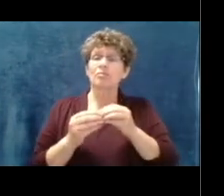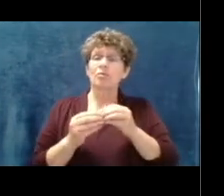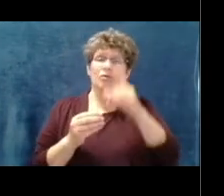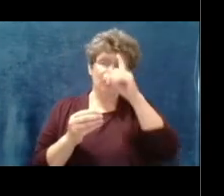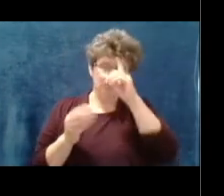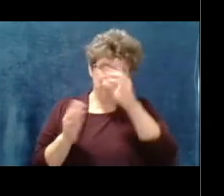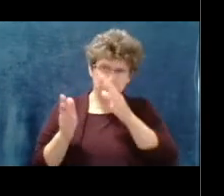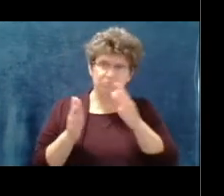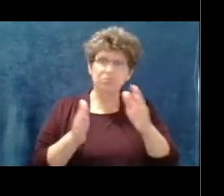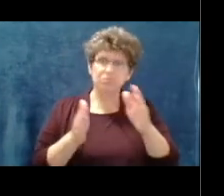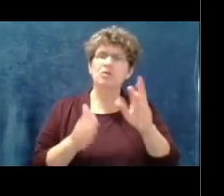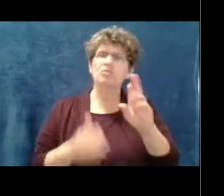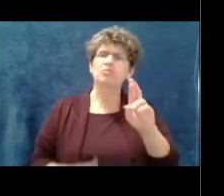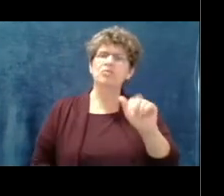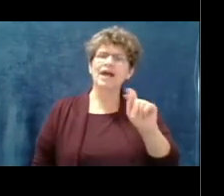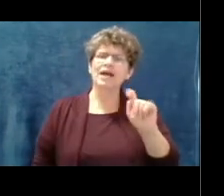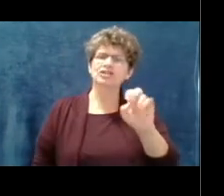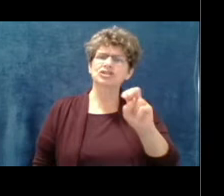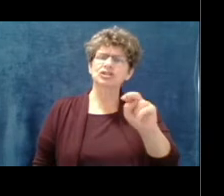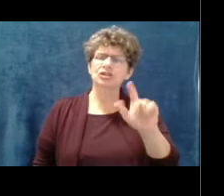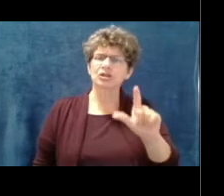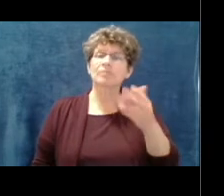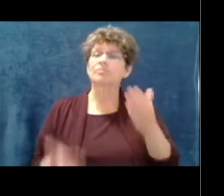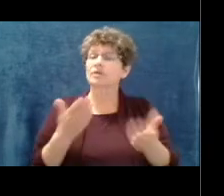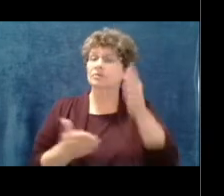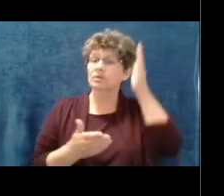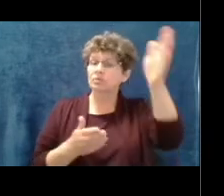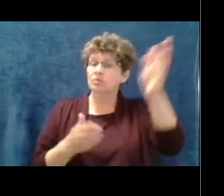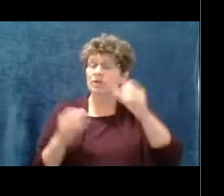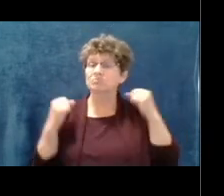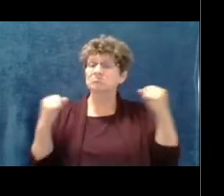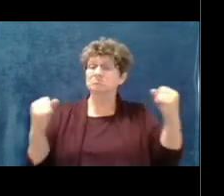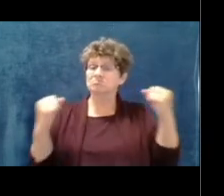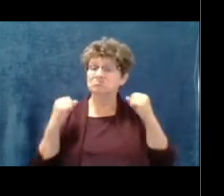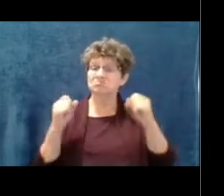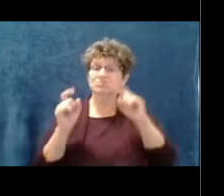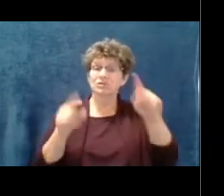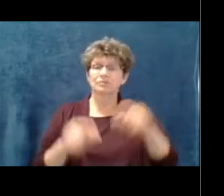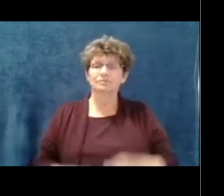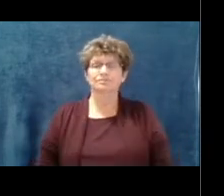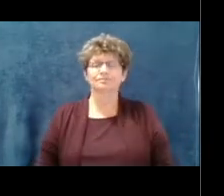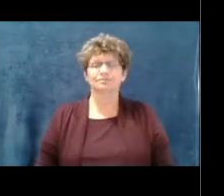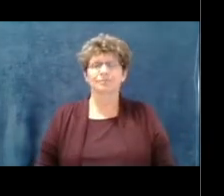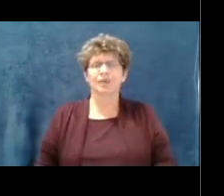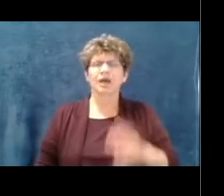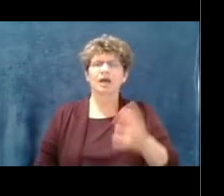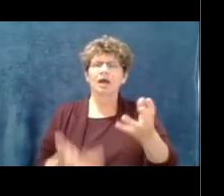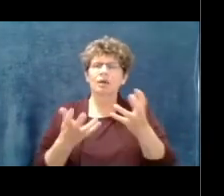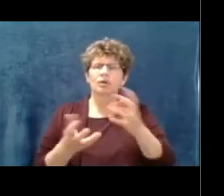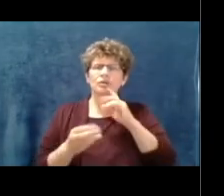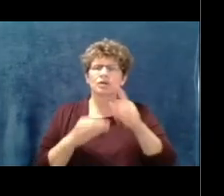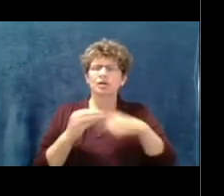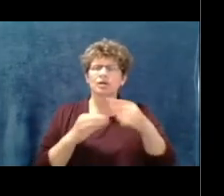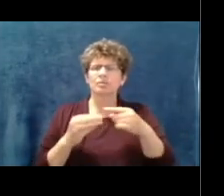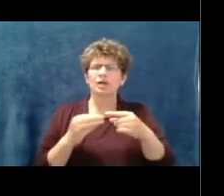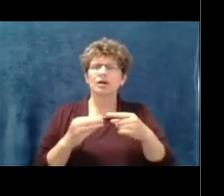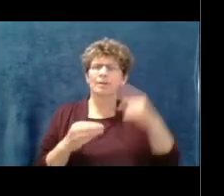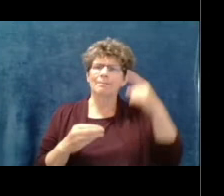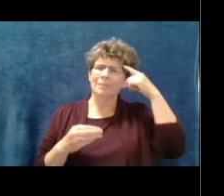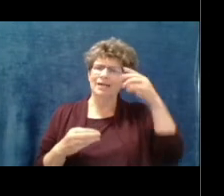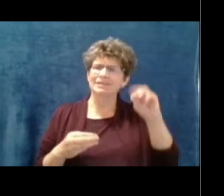powerful. Now, I want to talk more about the power of mindsets with a couple more examples. So the 4-minute mile, this was supposed to